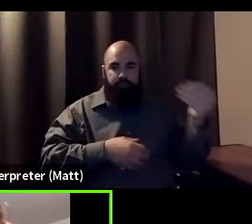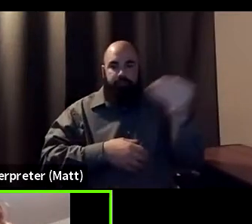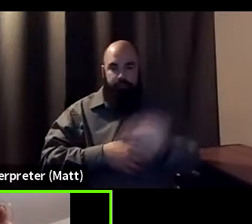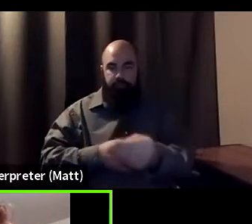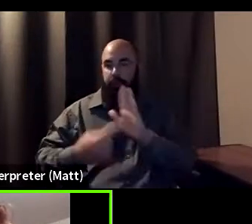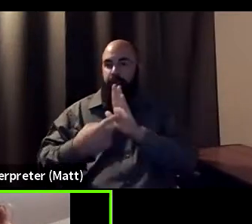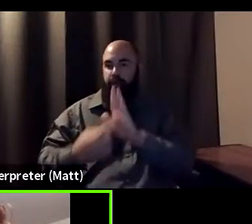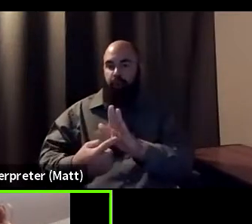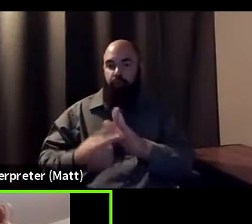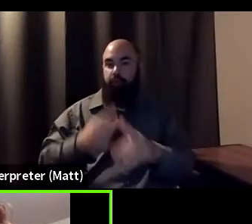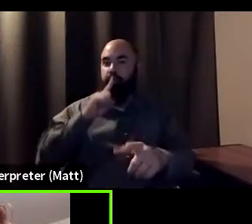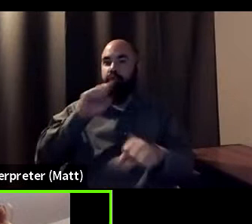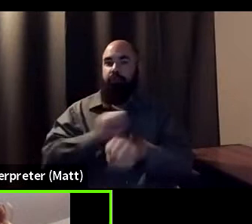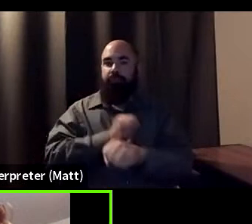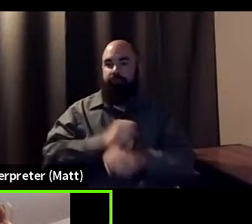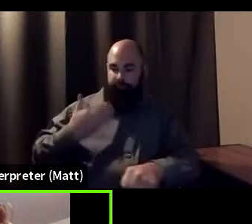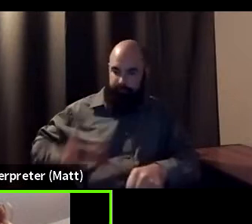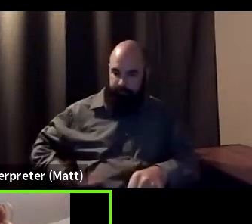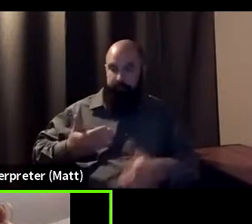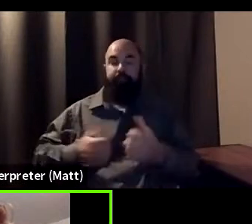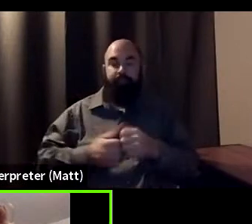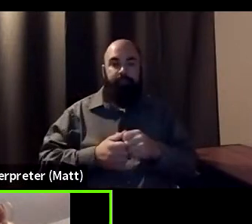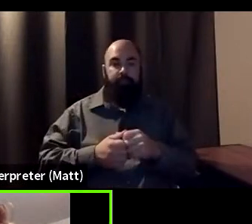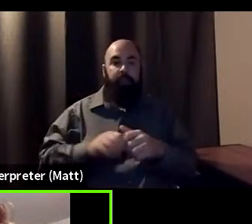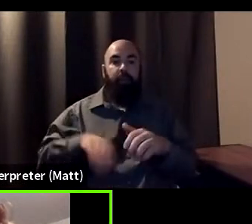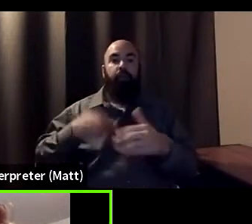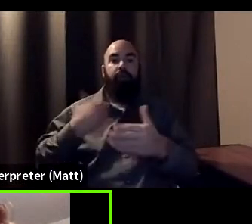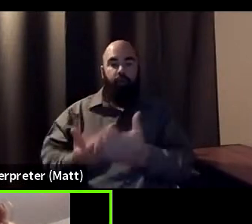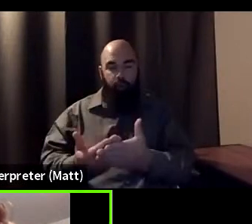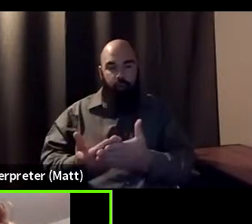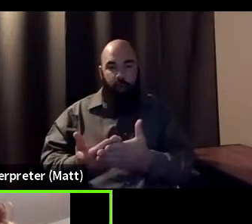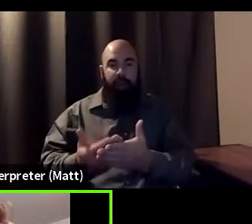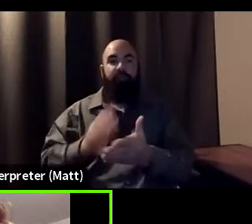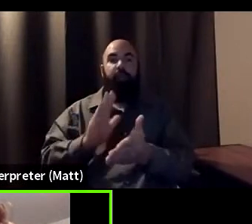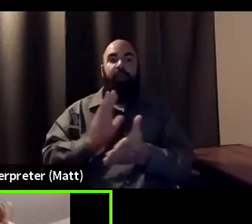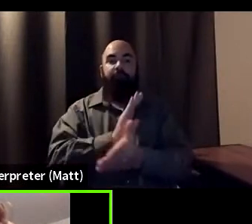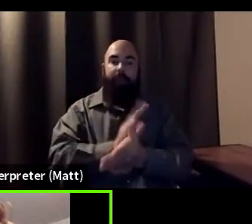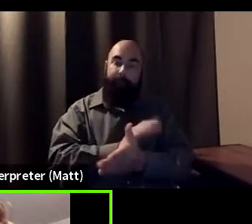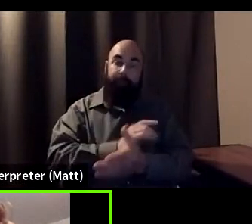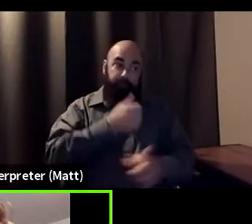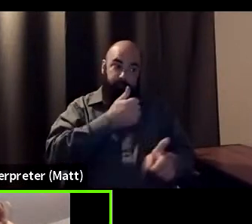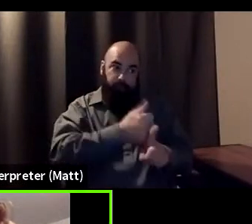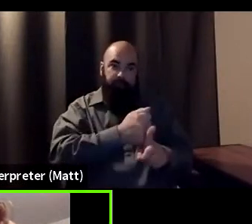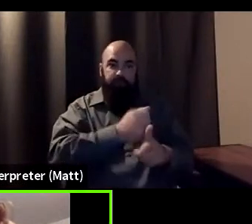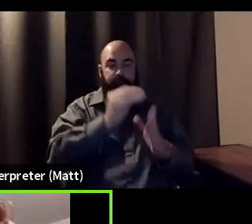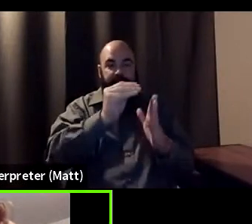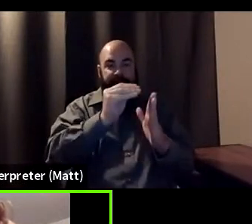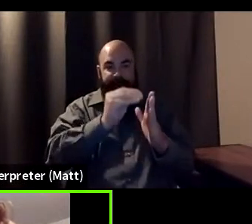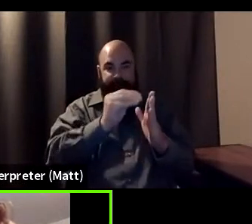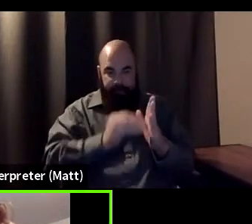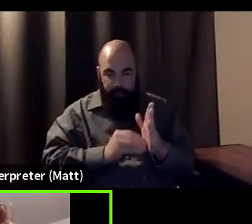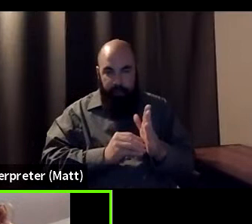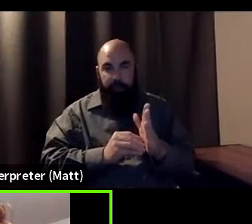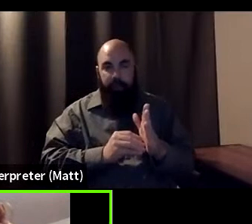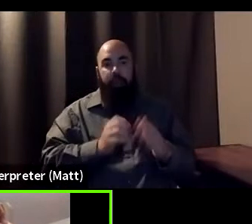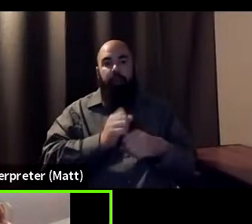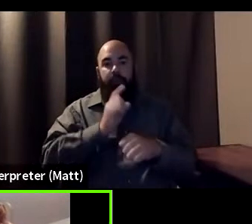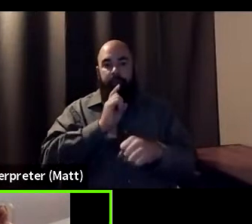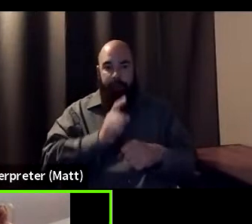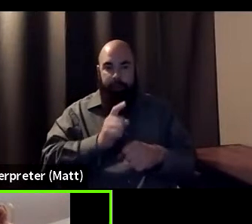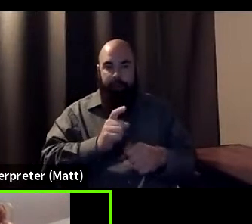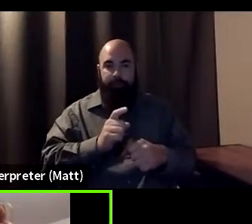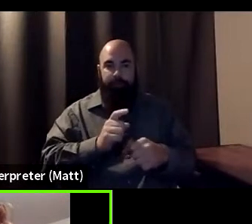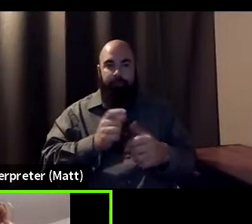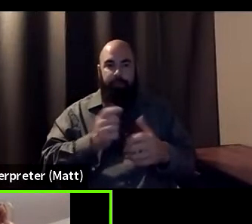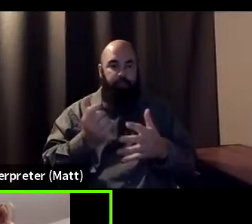you say you are. And when you check in, there is paperwork that has to be done. There are encounter forms that have to be done.